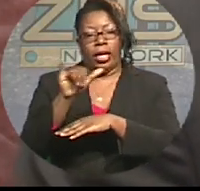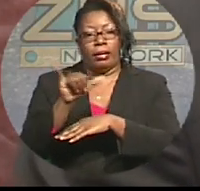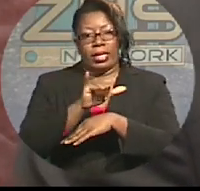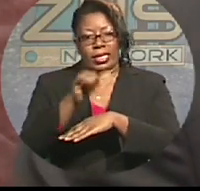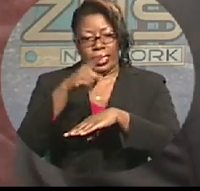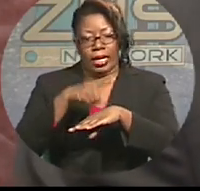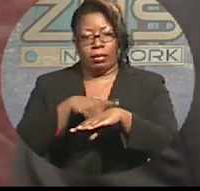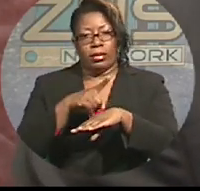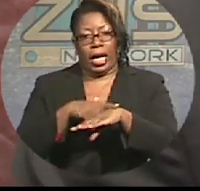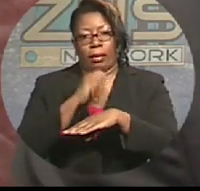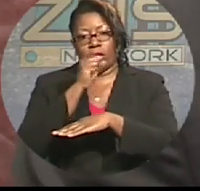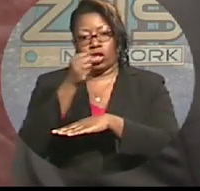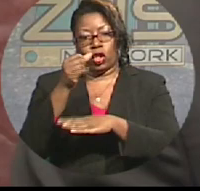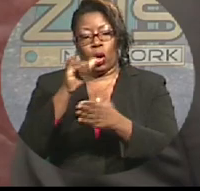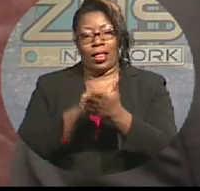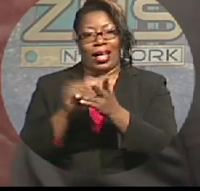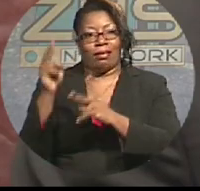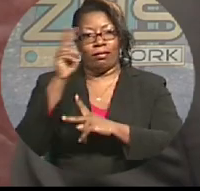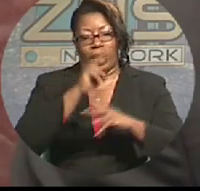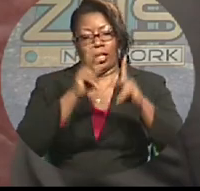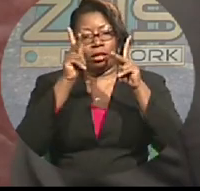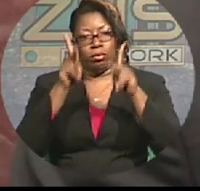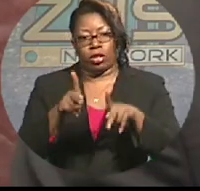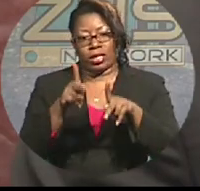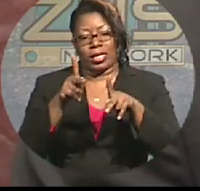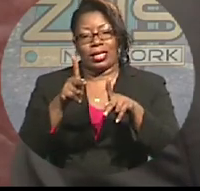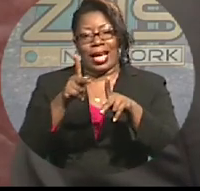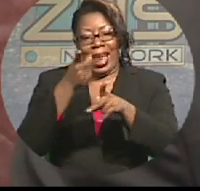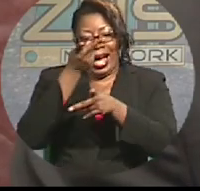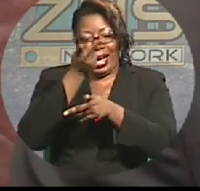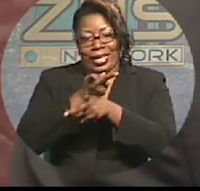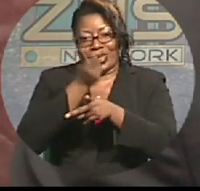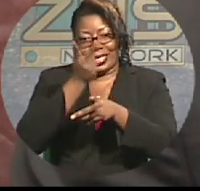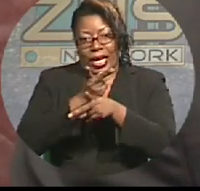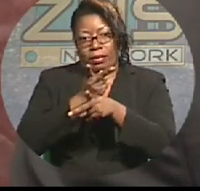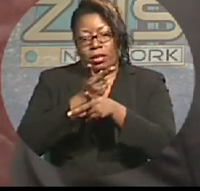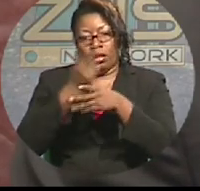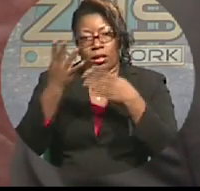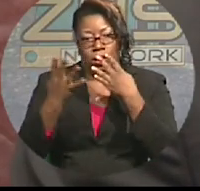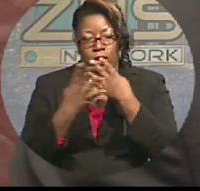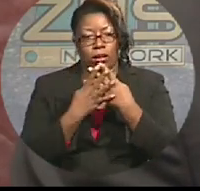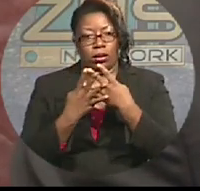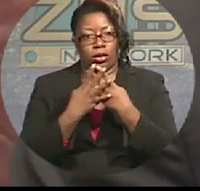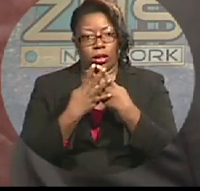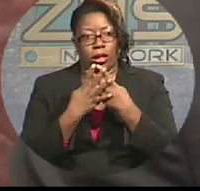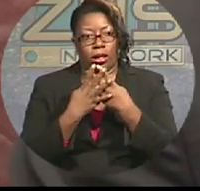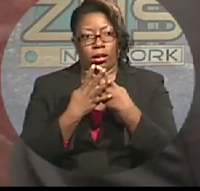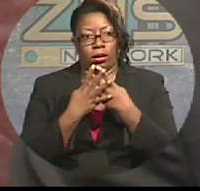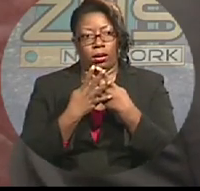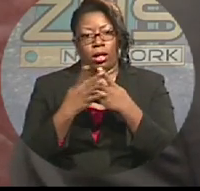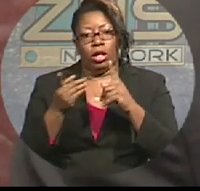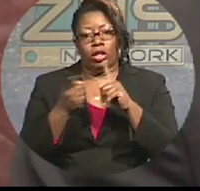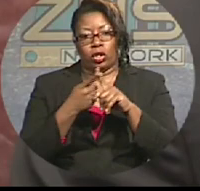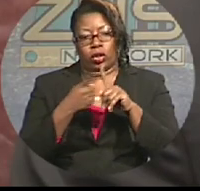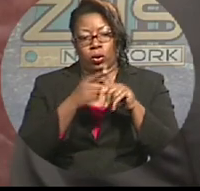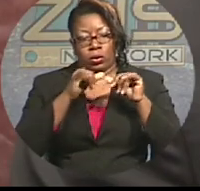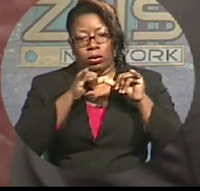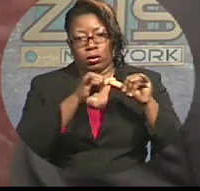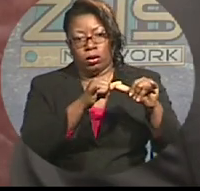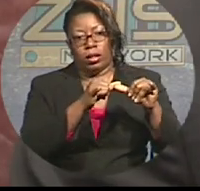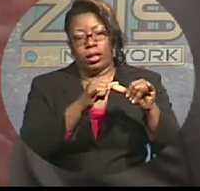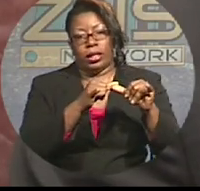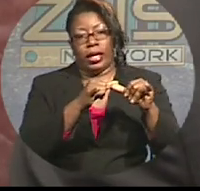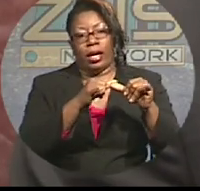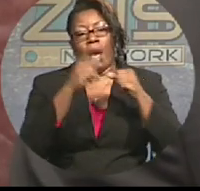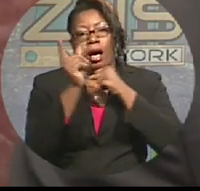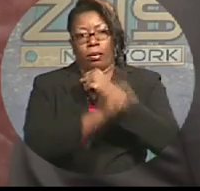ensuring that violent offenders are kept securely behind bars to serve their sentences